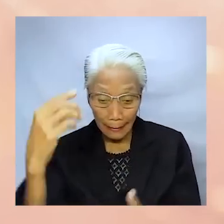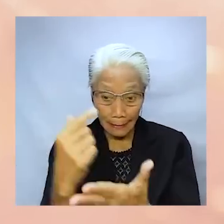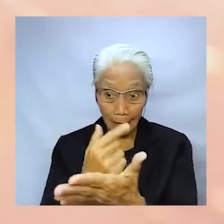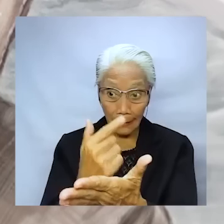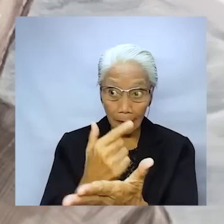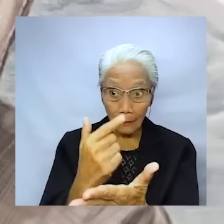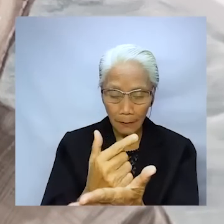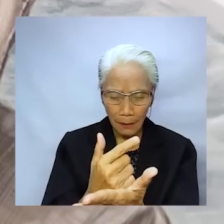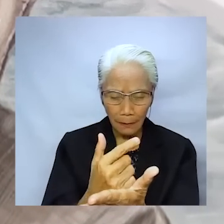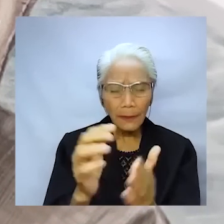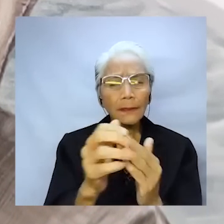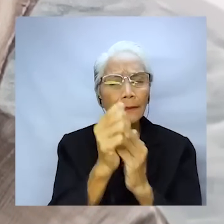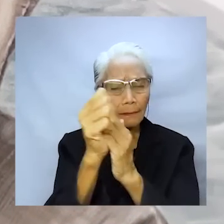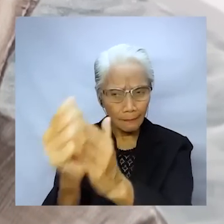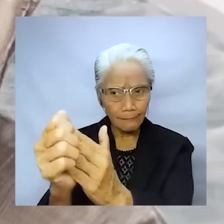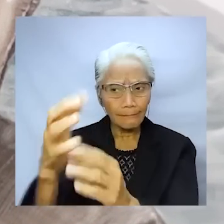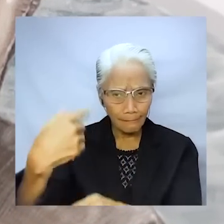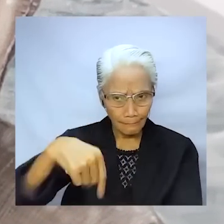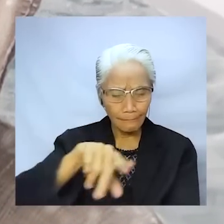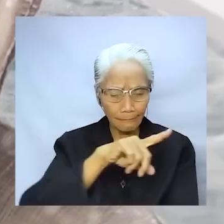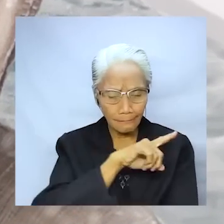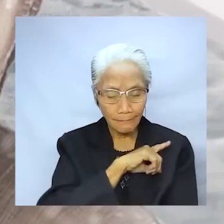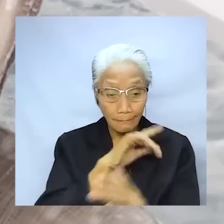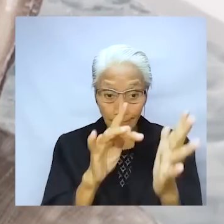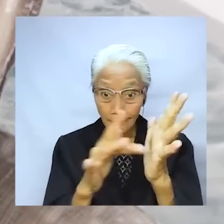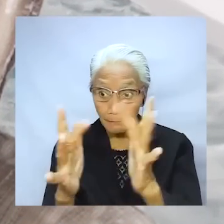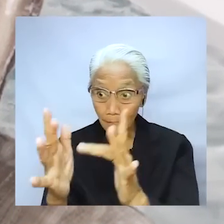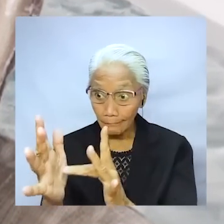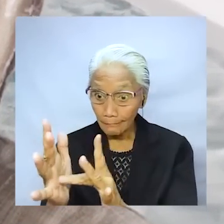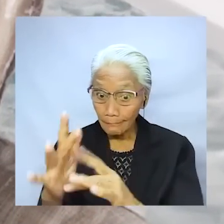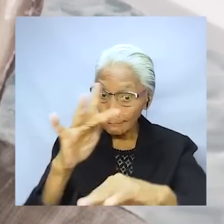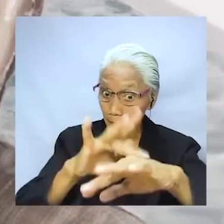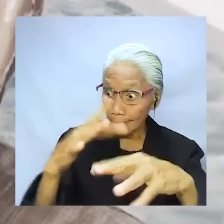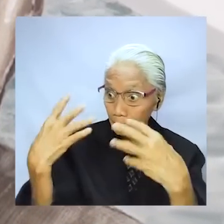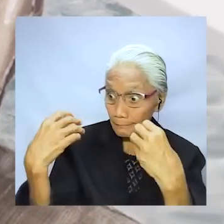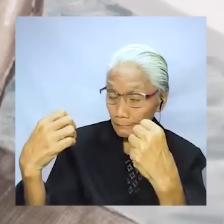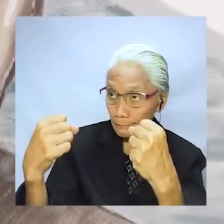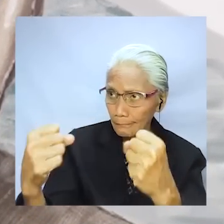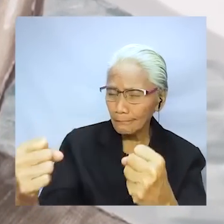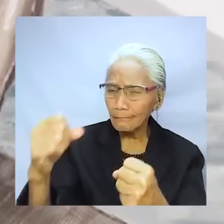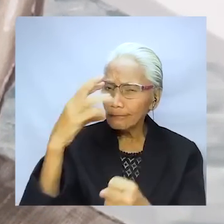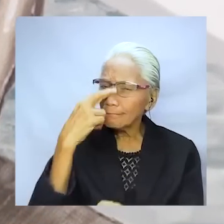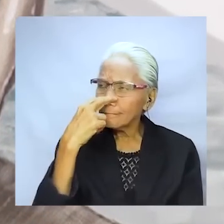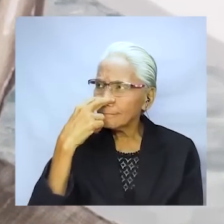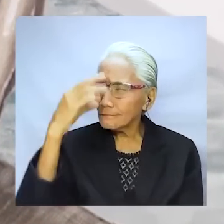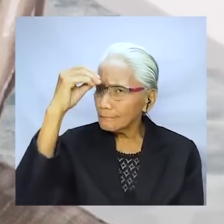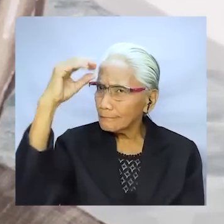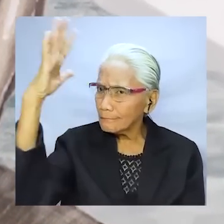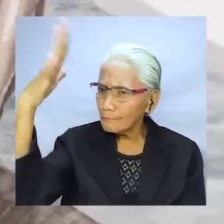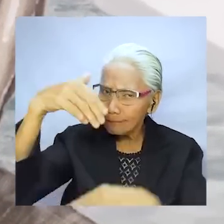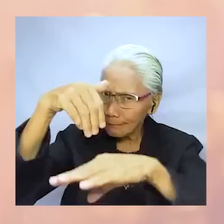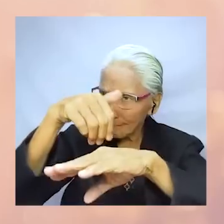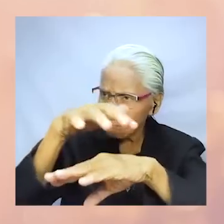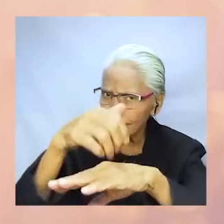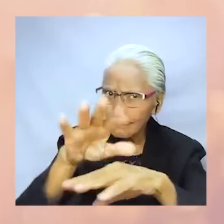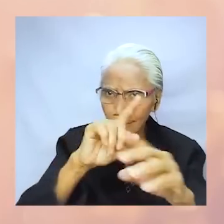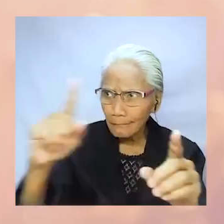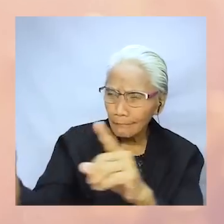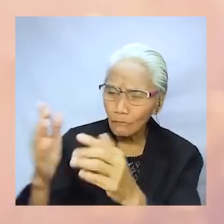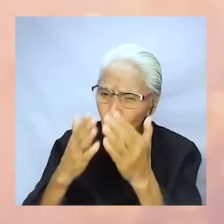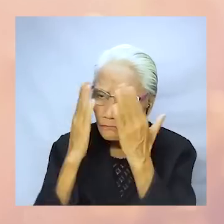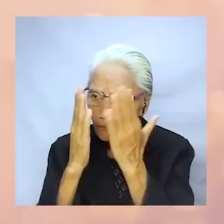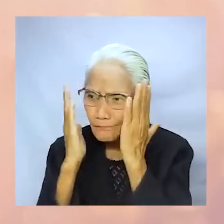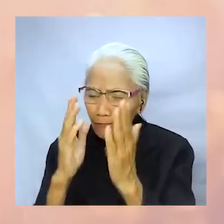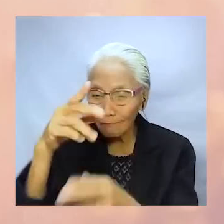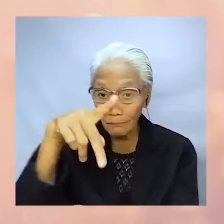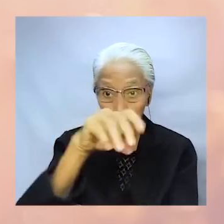guide. Jesus healed the man born blind and sent him to wash in the pool of Siloam. It